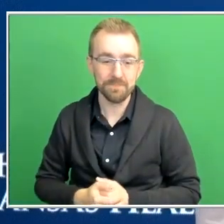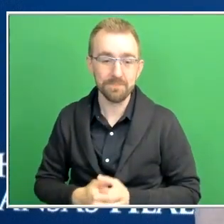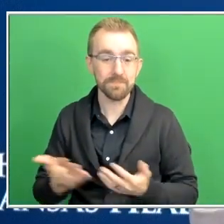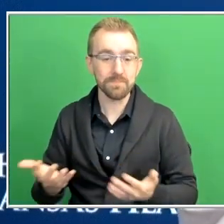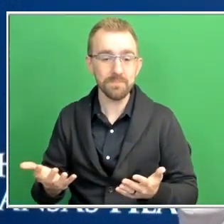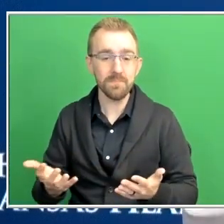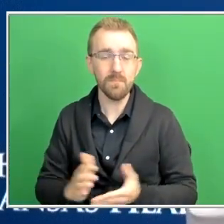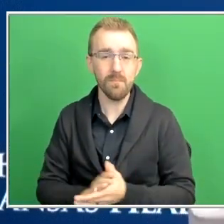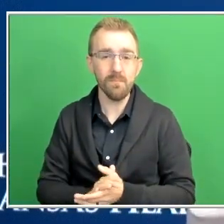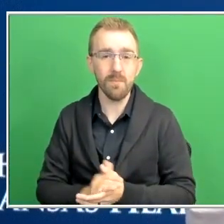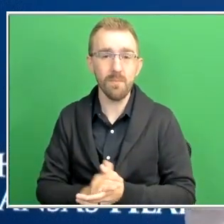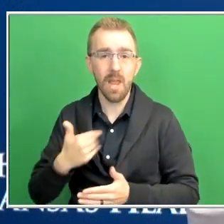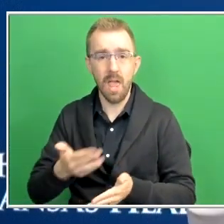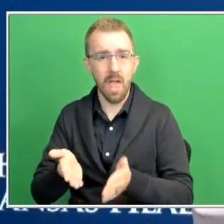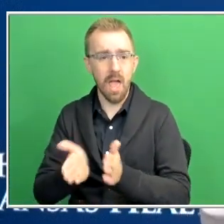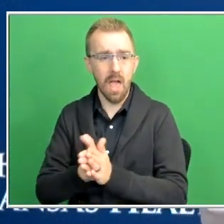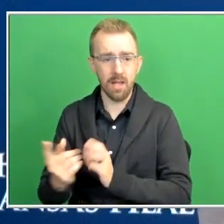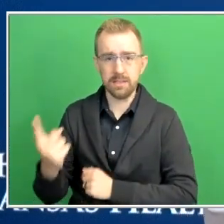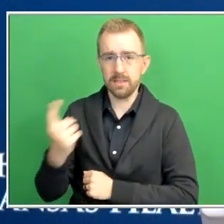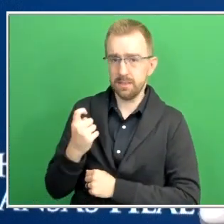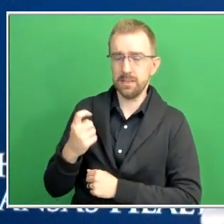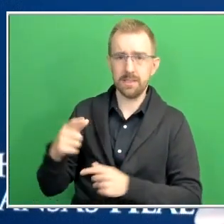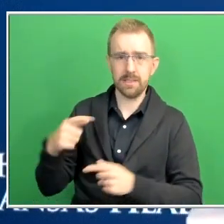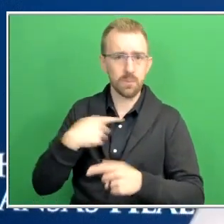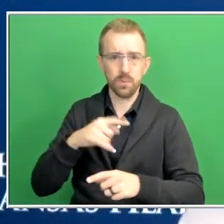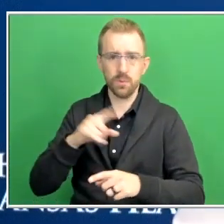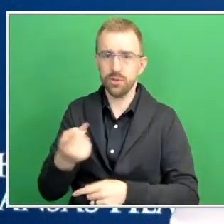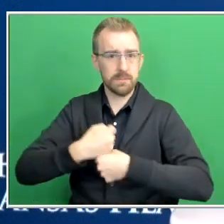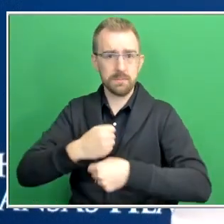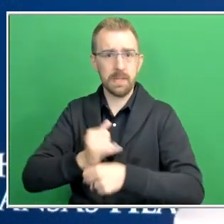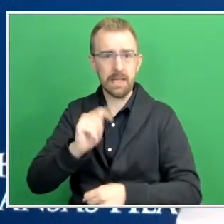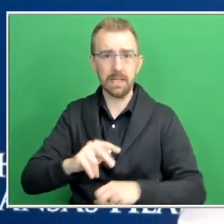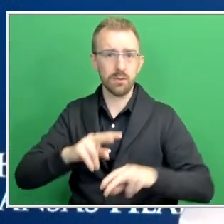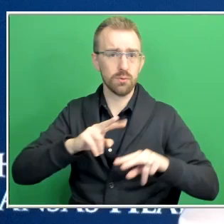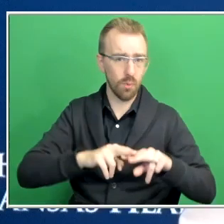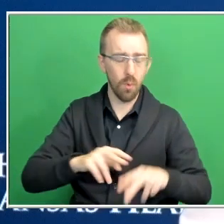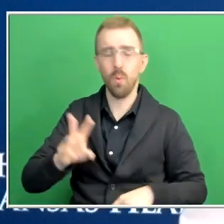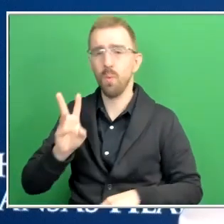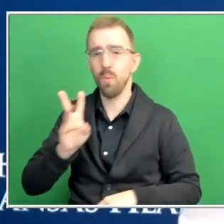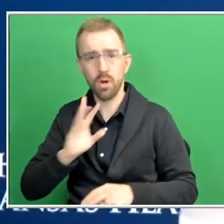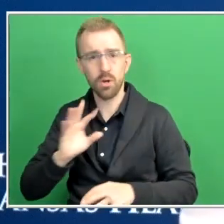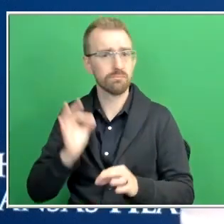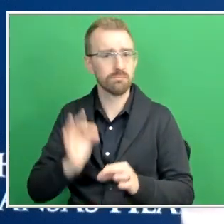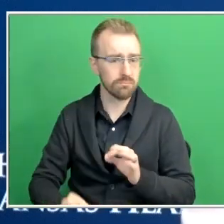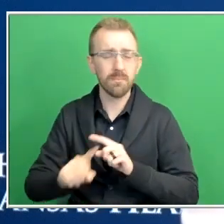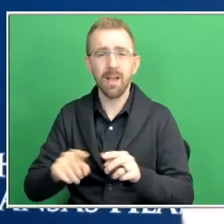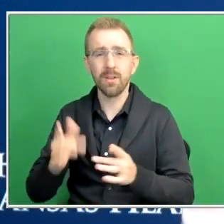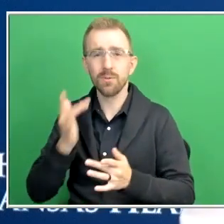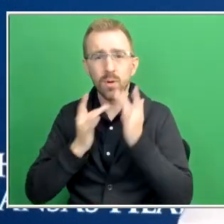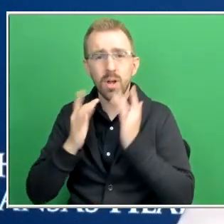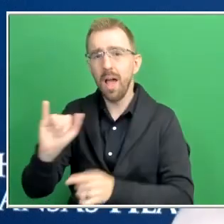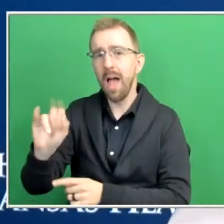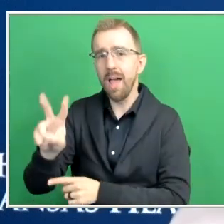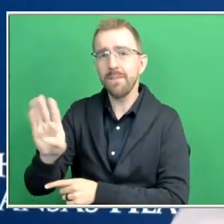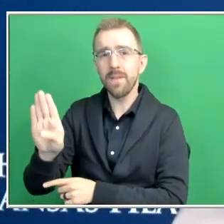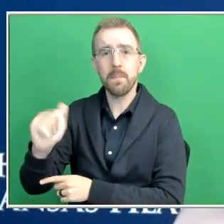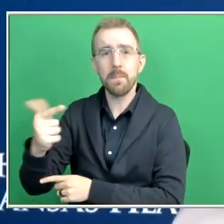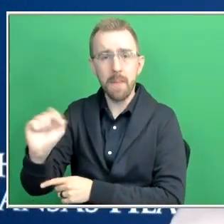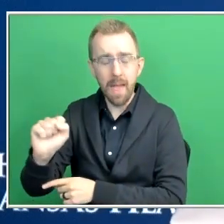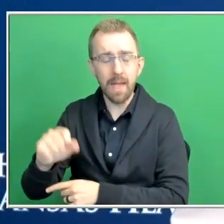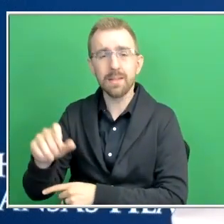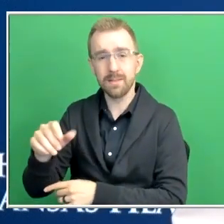I've been asked multiple times, can we just make it? It's salt and it's water. But there's shortages of IV bags, for sterile bags, for example.